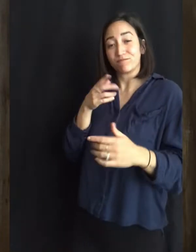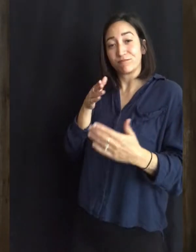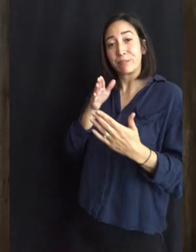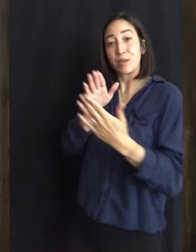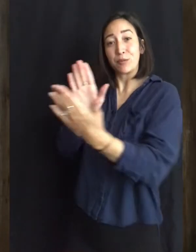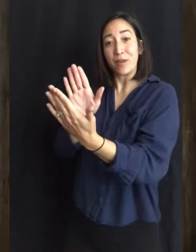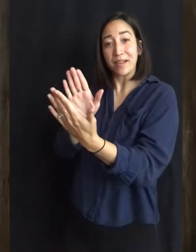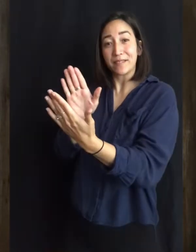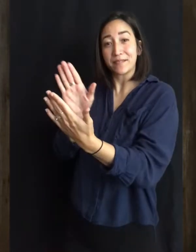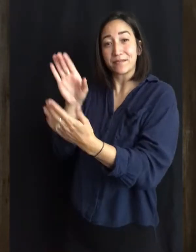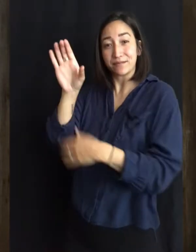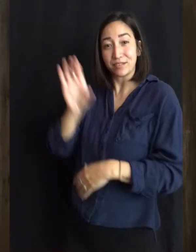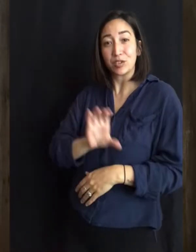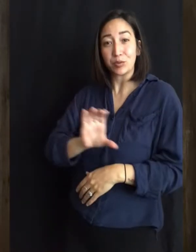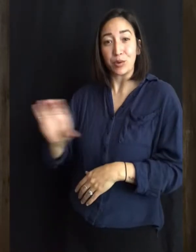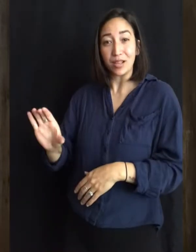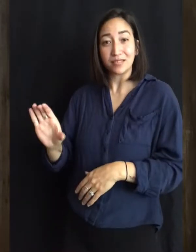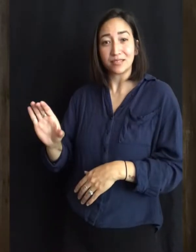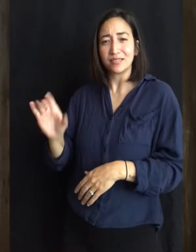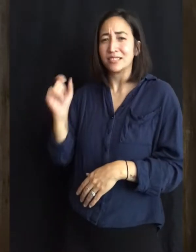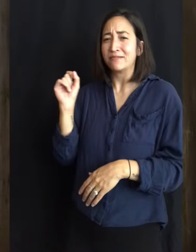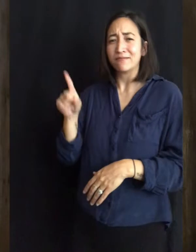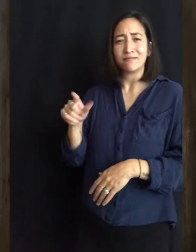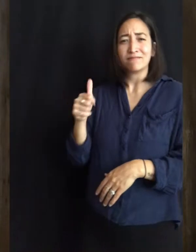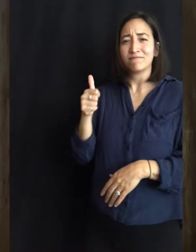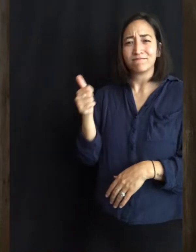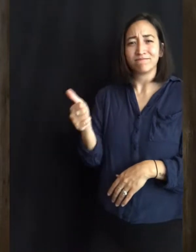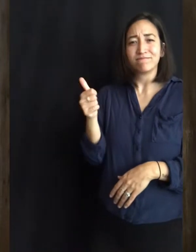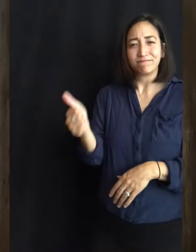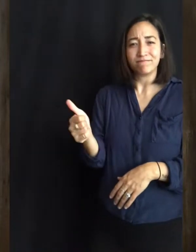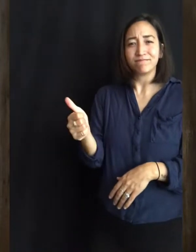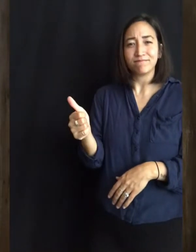cross, I have to ask myself,